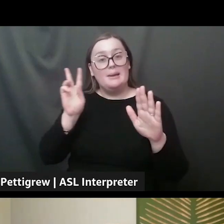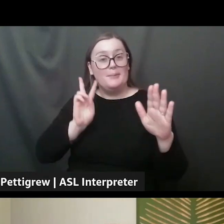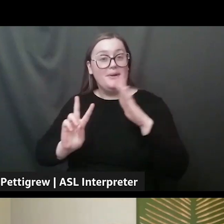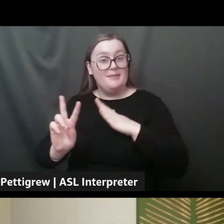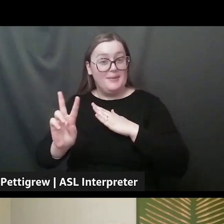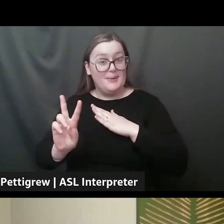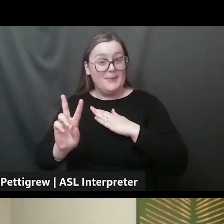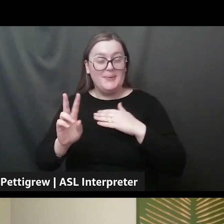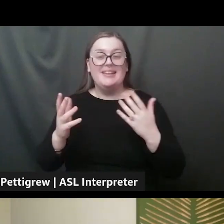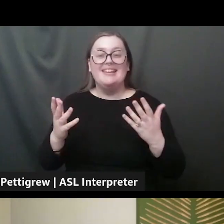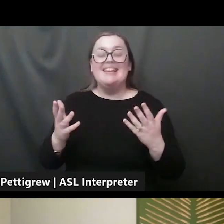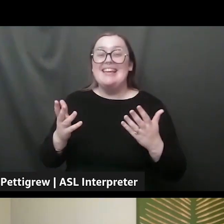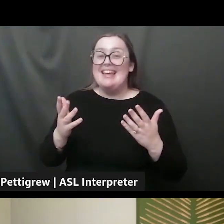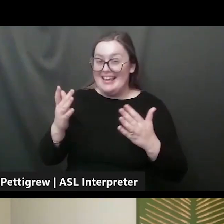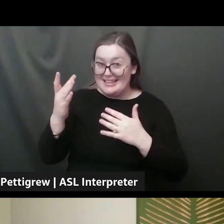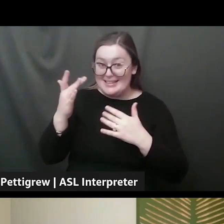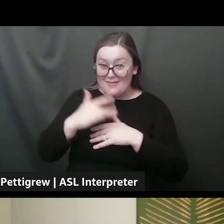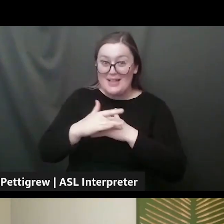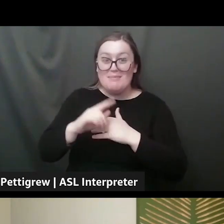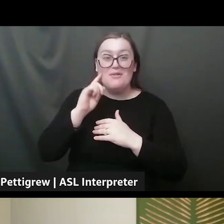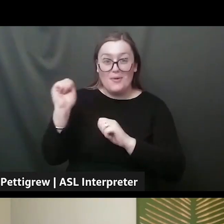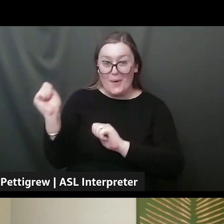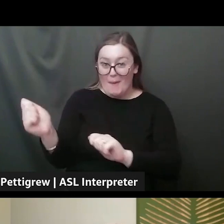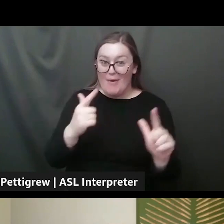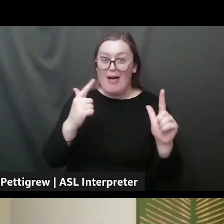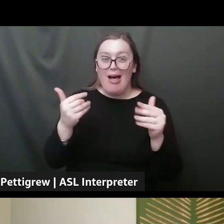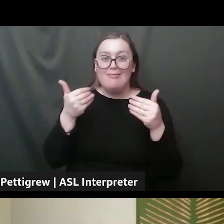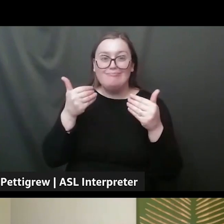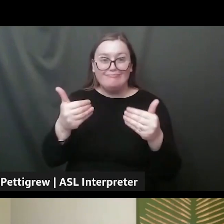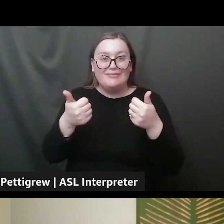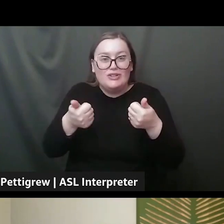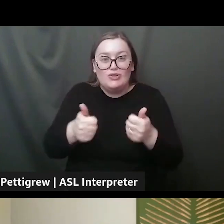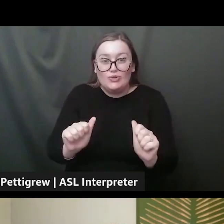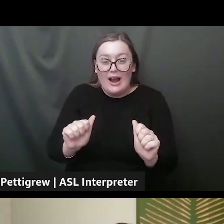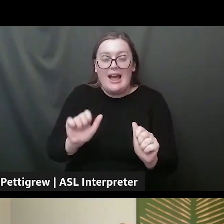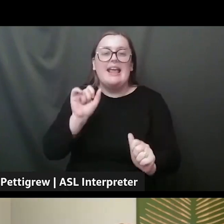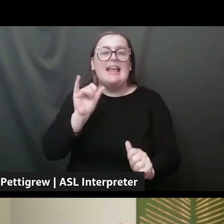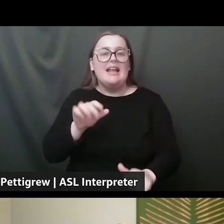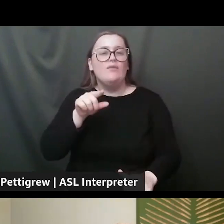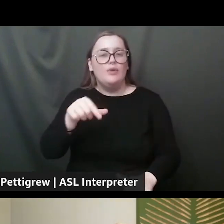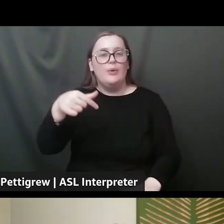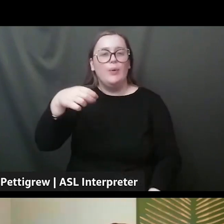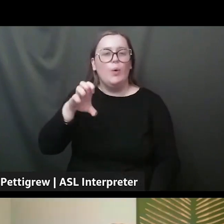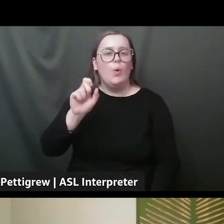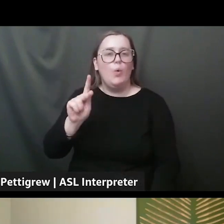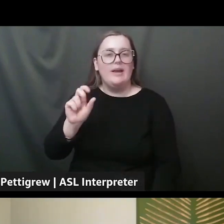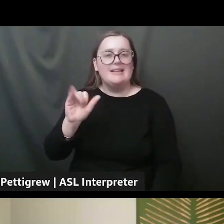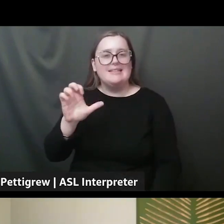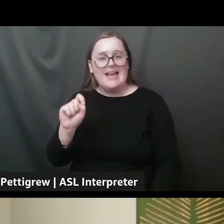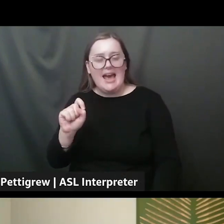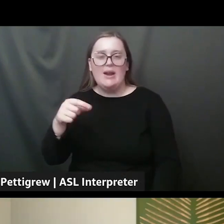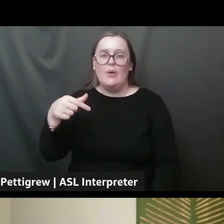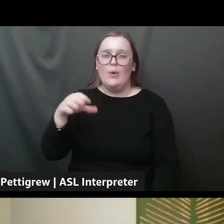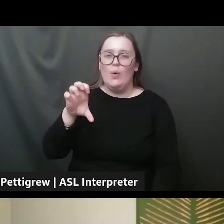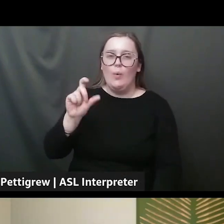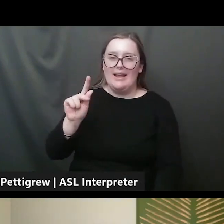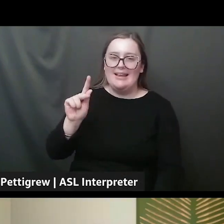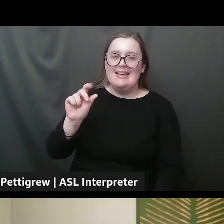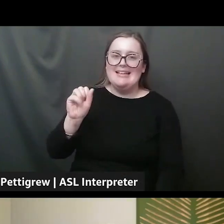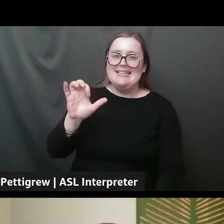it's available for everyone to try, as long as you're a Quicksight and Quicksight Q subscriber.